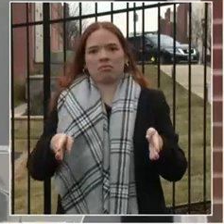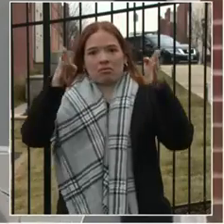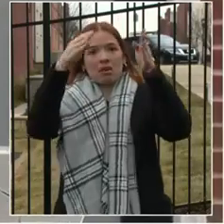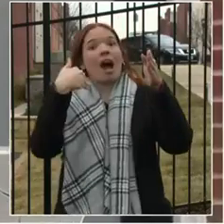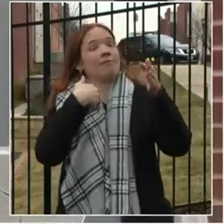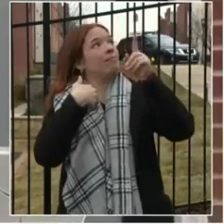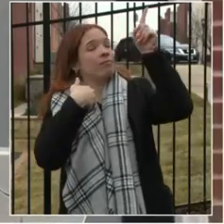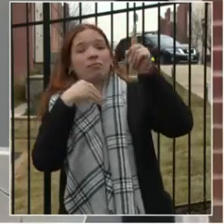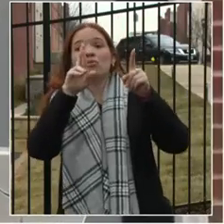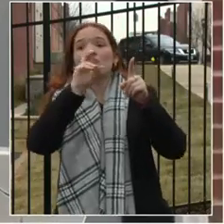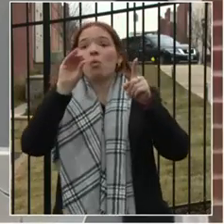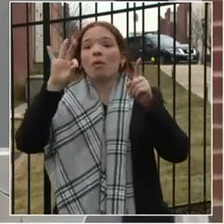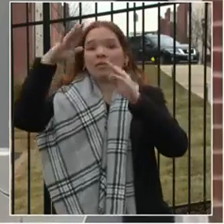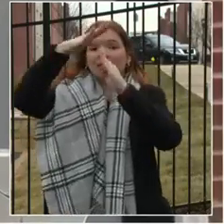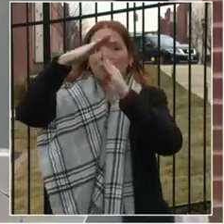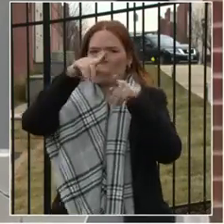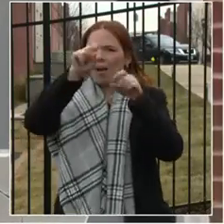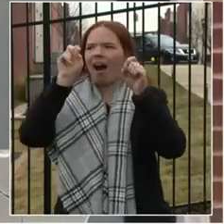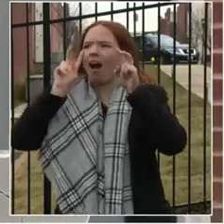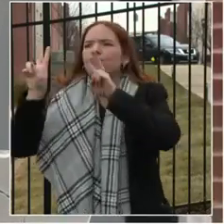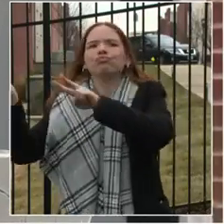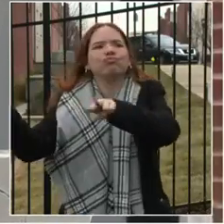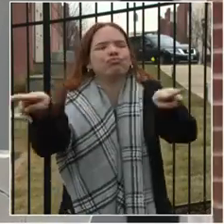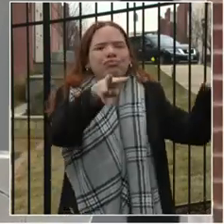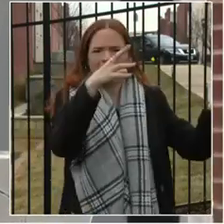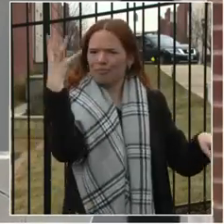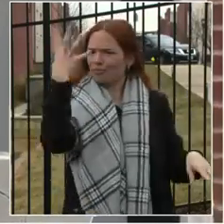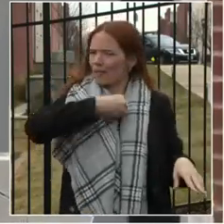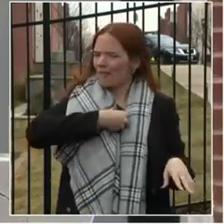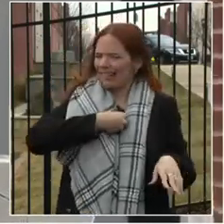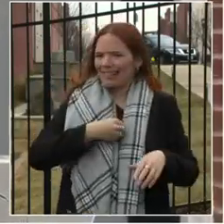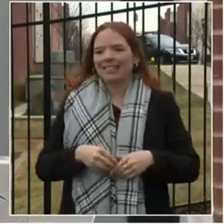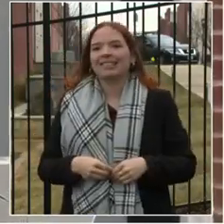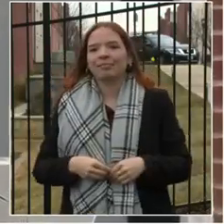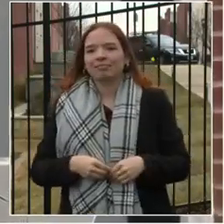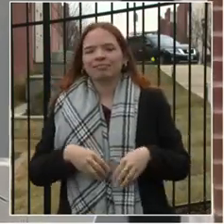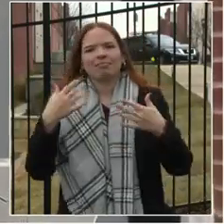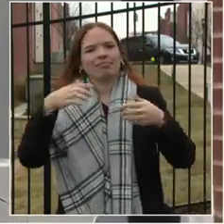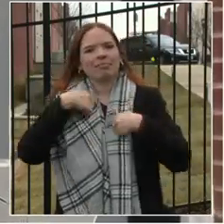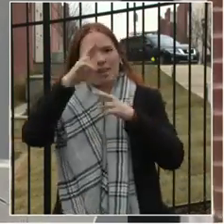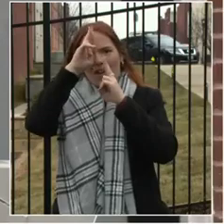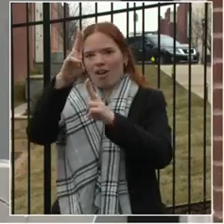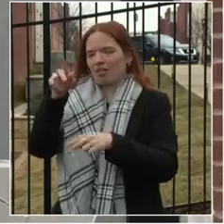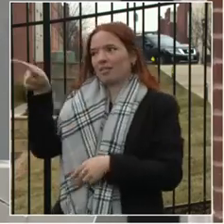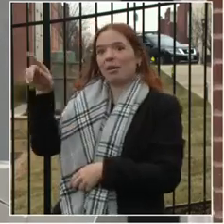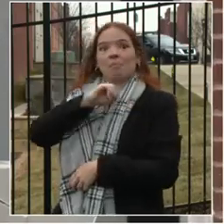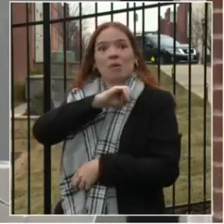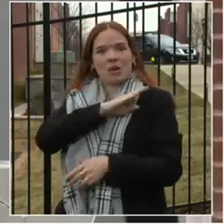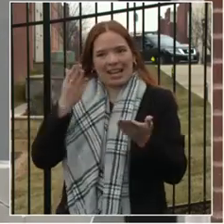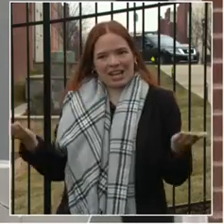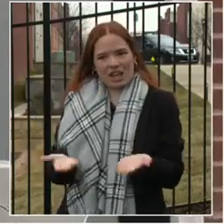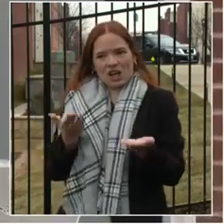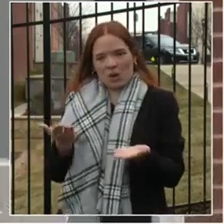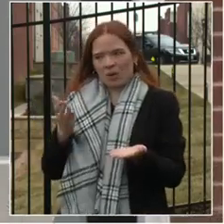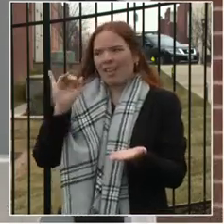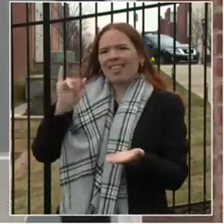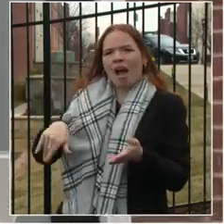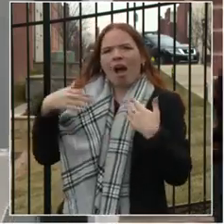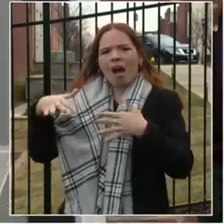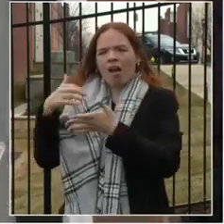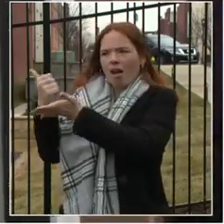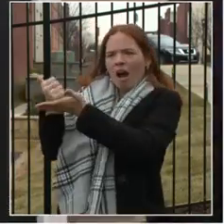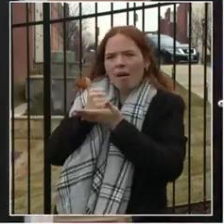We're honored to have the distinguished District of Columbia Mayor Bowser with us today to help us mark this special